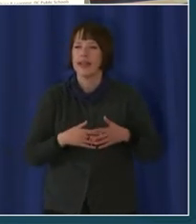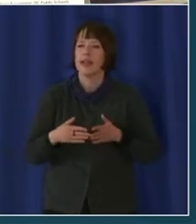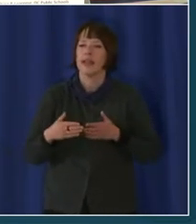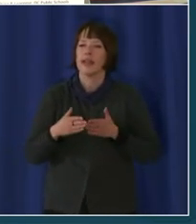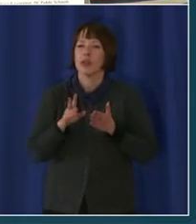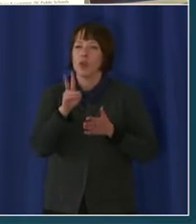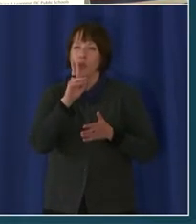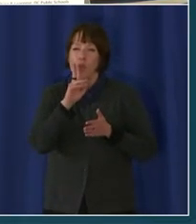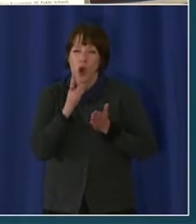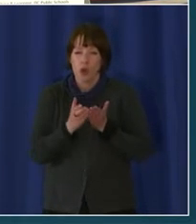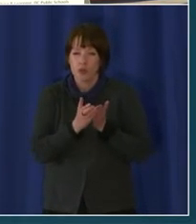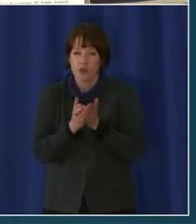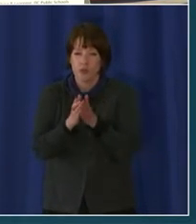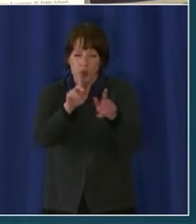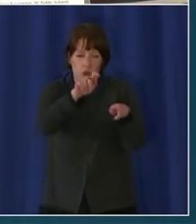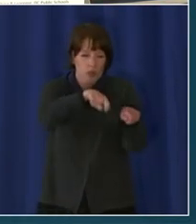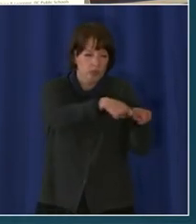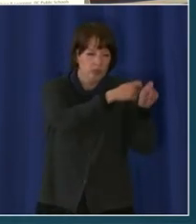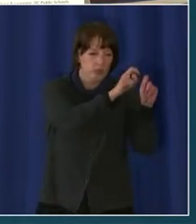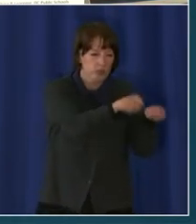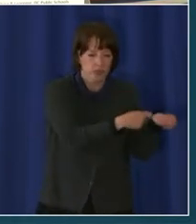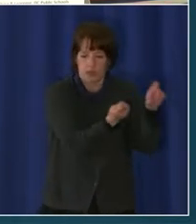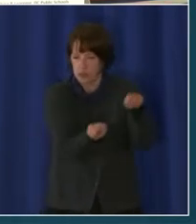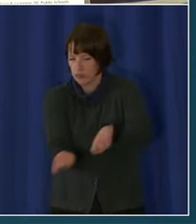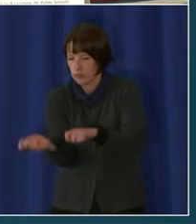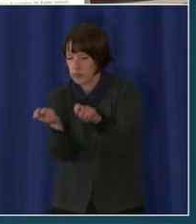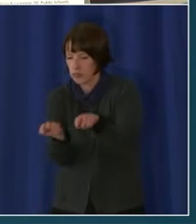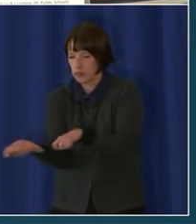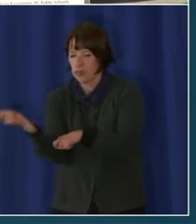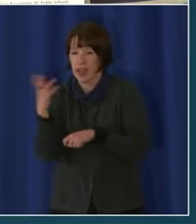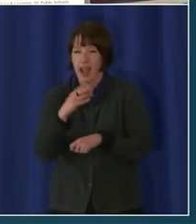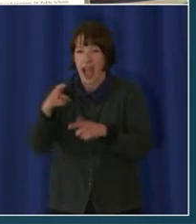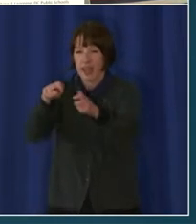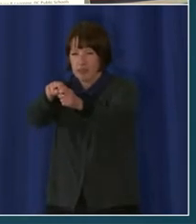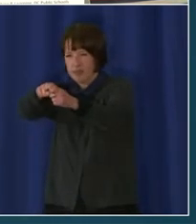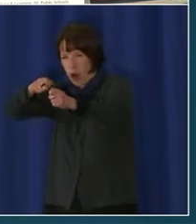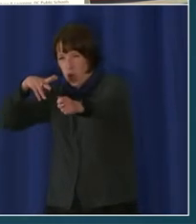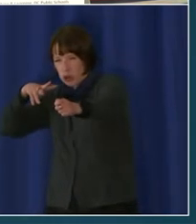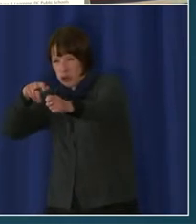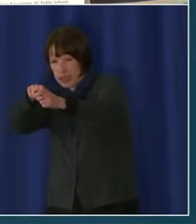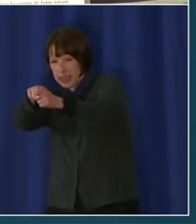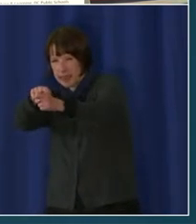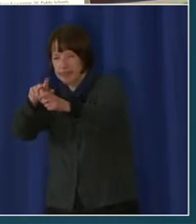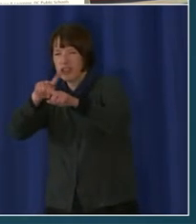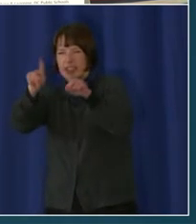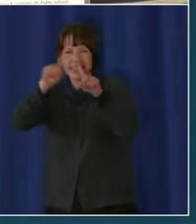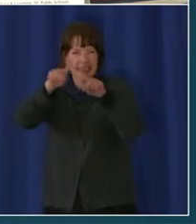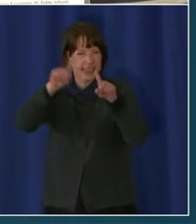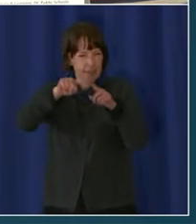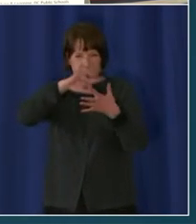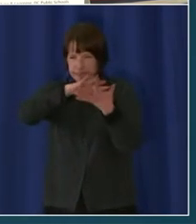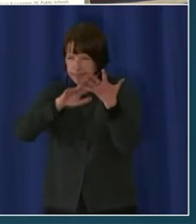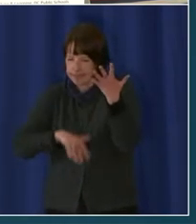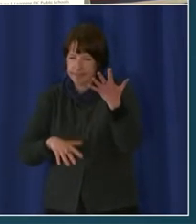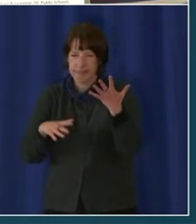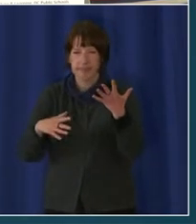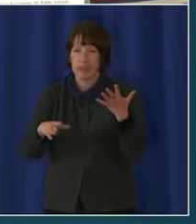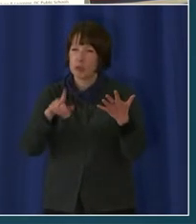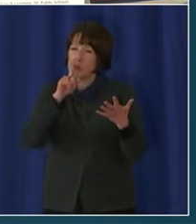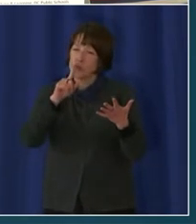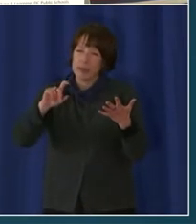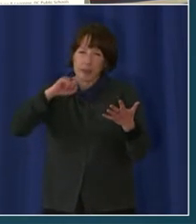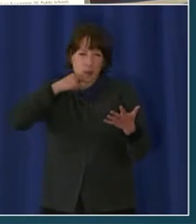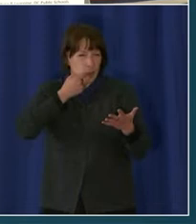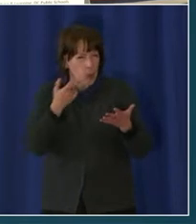other fun hands-on physical activities, archery, etc. So it's a really great way to spend the summer, to get out